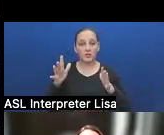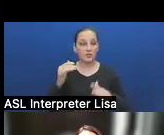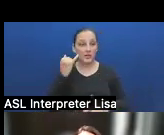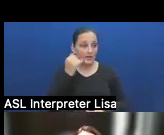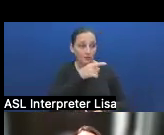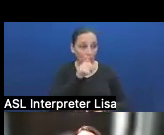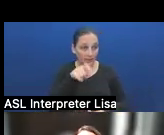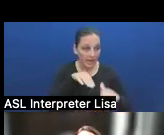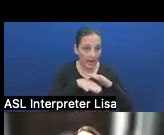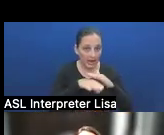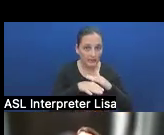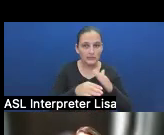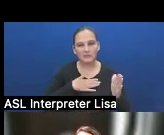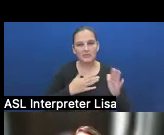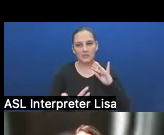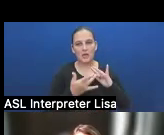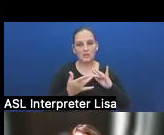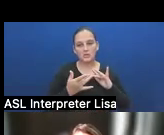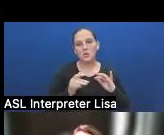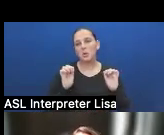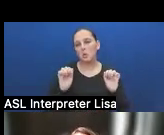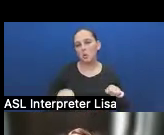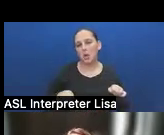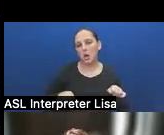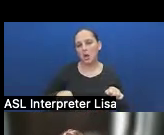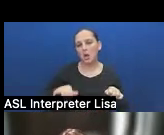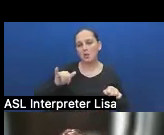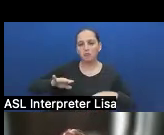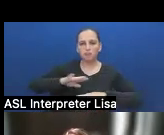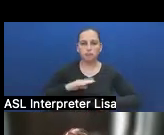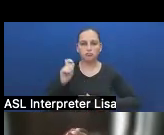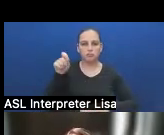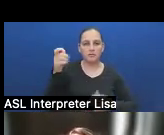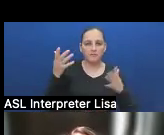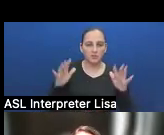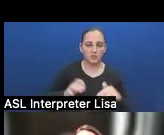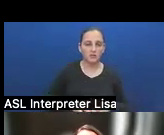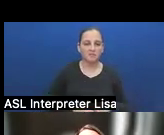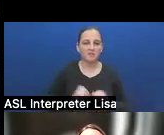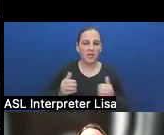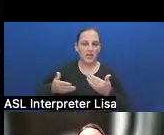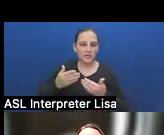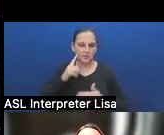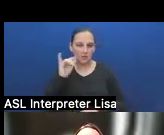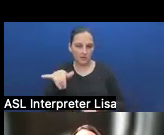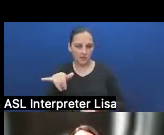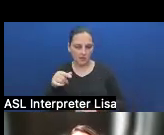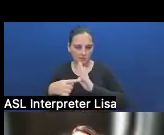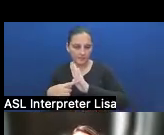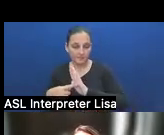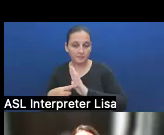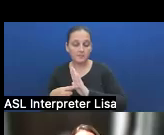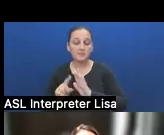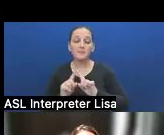contact. And you have a plan for that. I think you can do that and be off the hook. I think it's easy to do in that space.